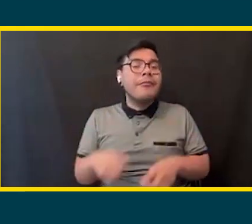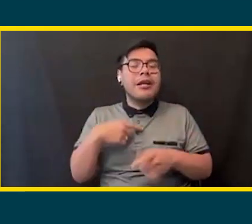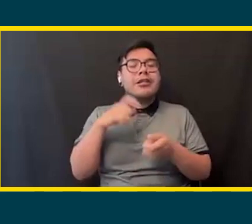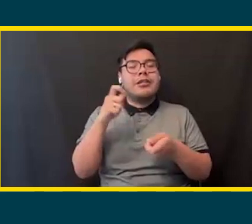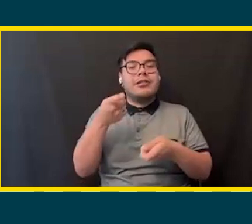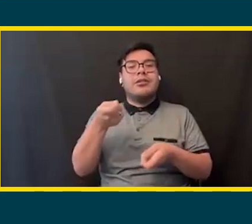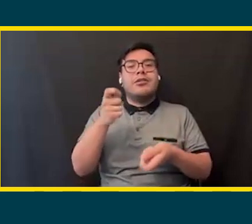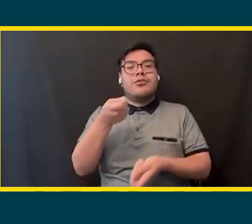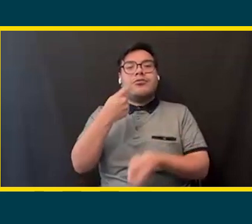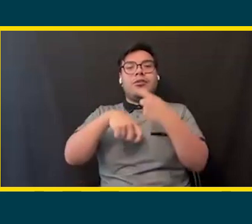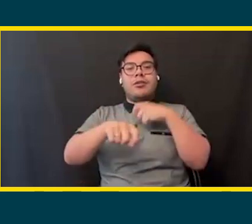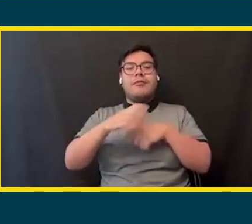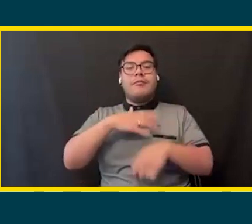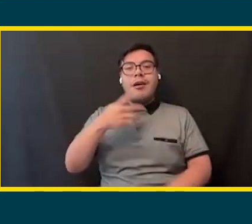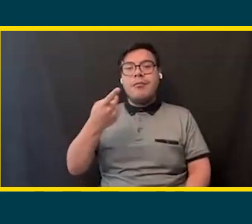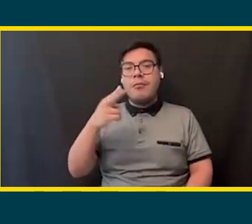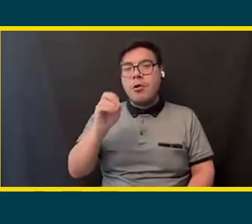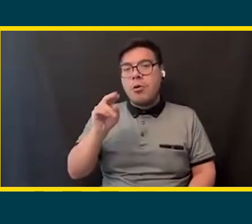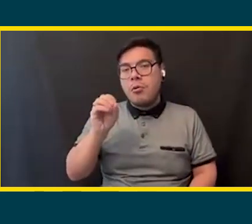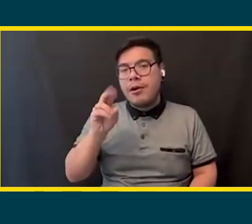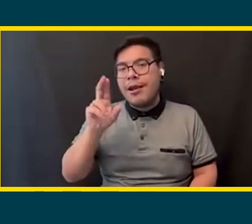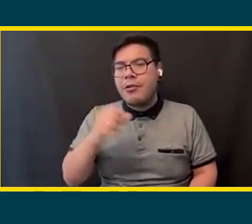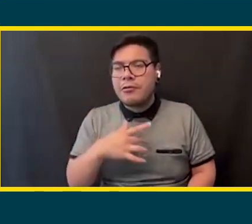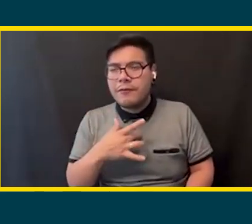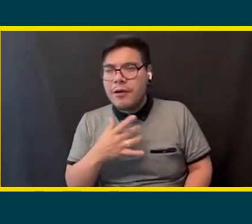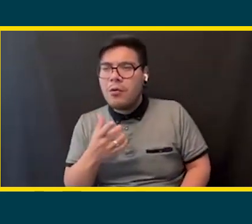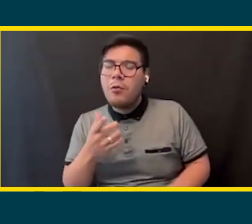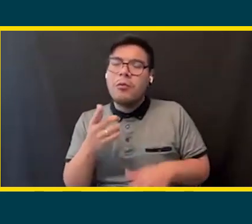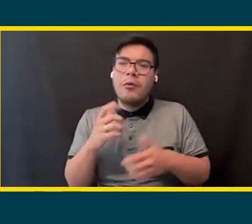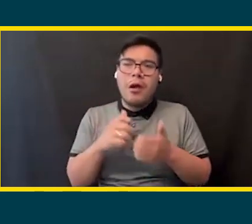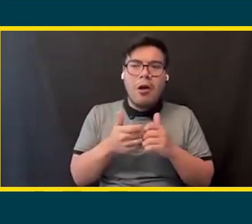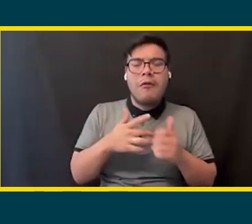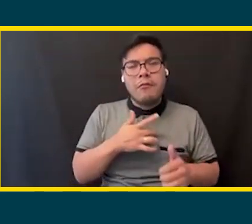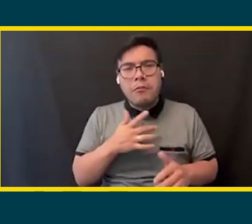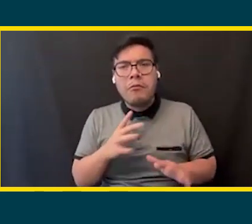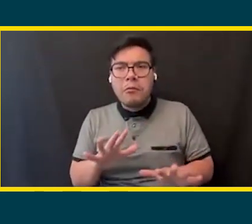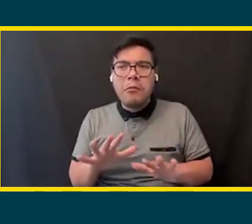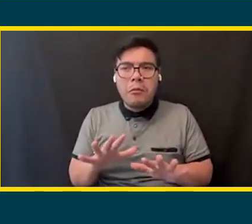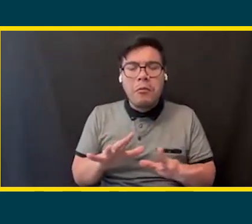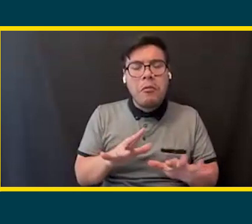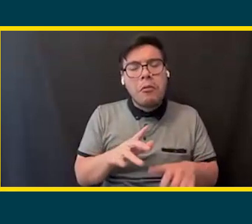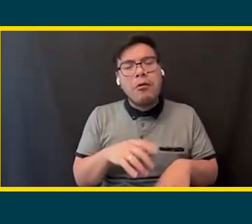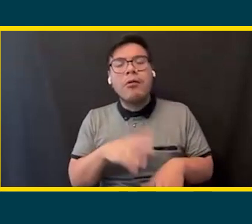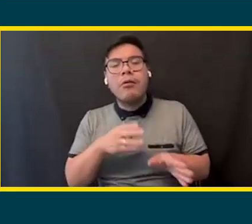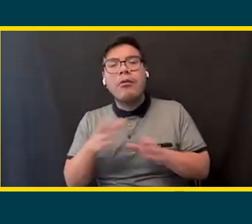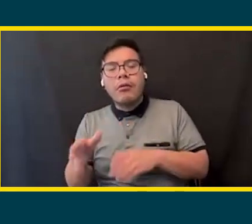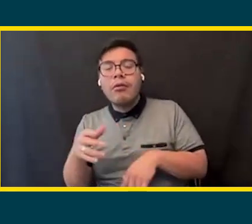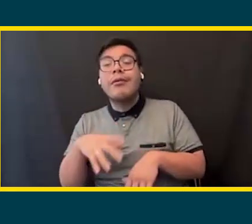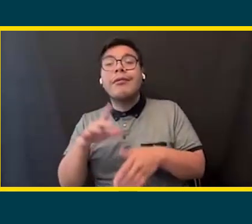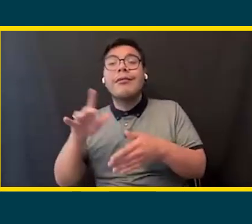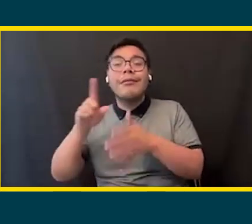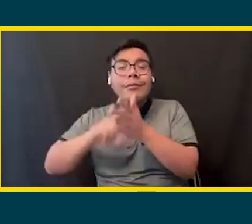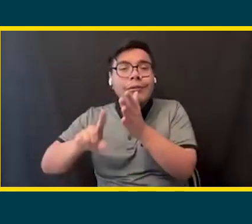changed my name. I kind of saw how that felt over time. Later on, I accessed medical transition, knowing